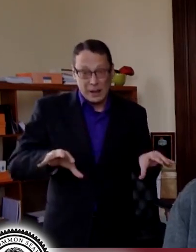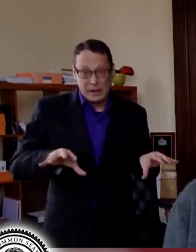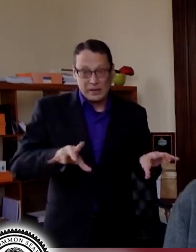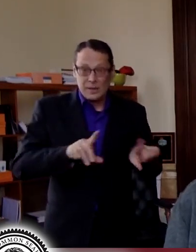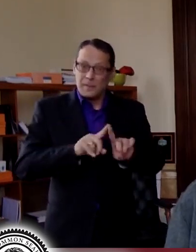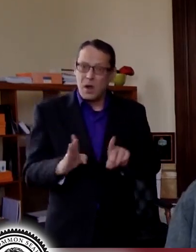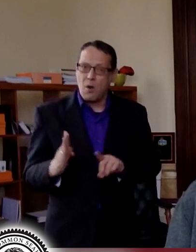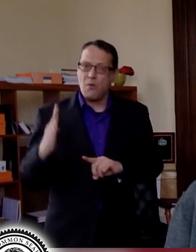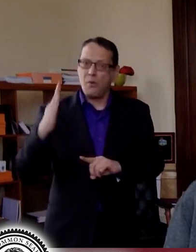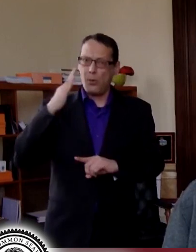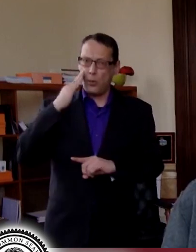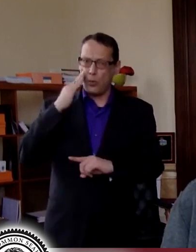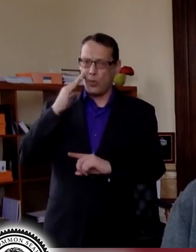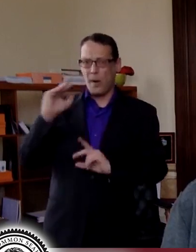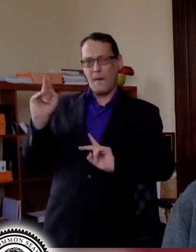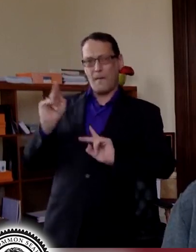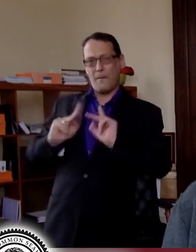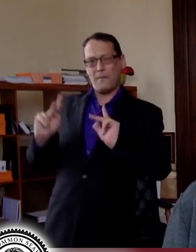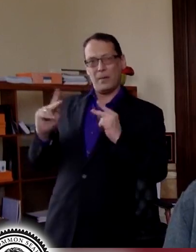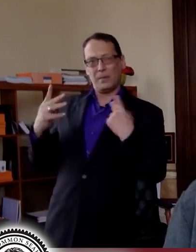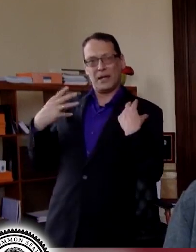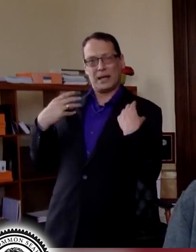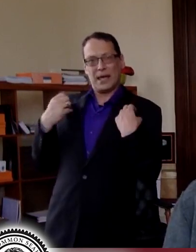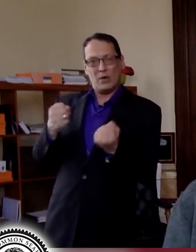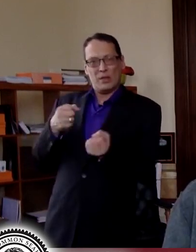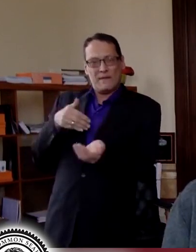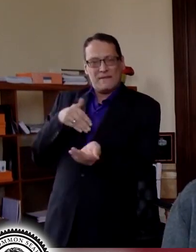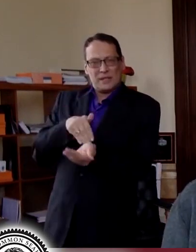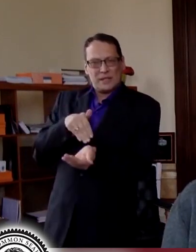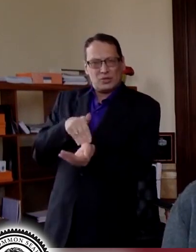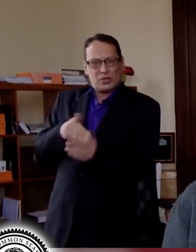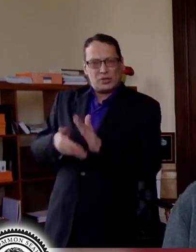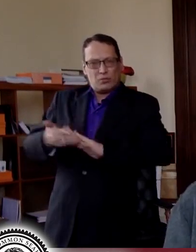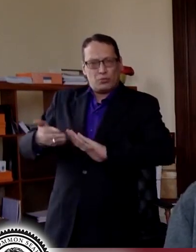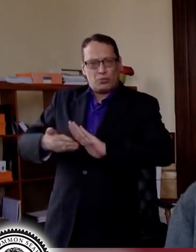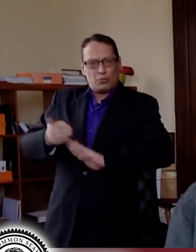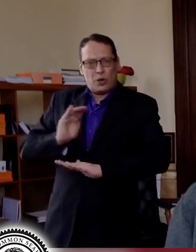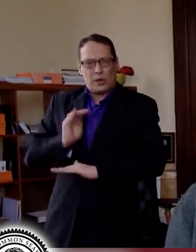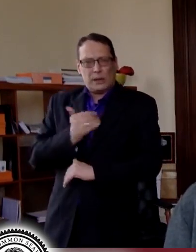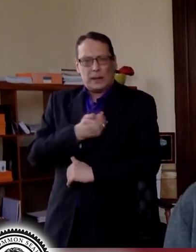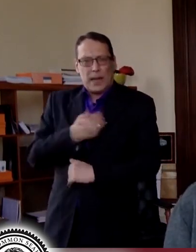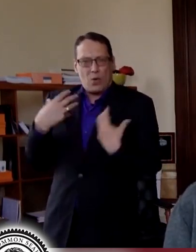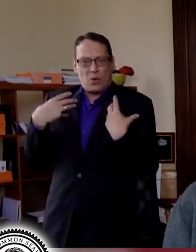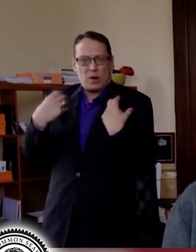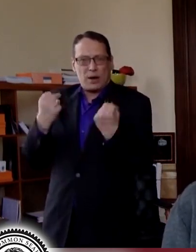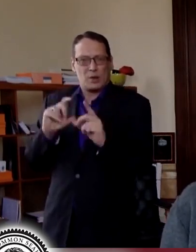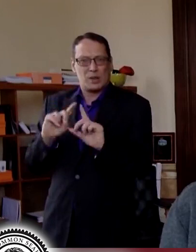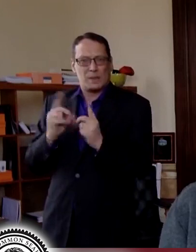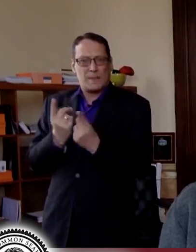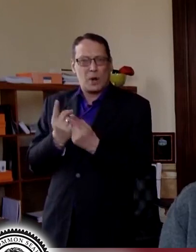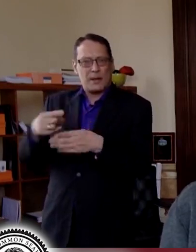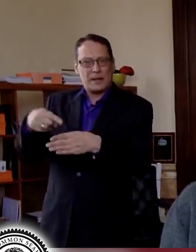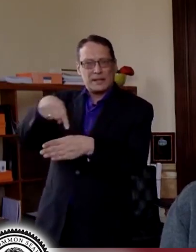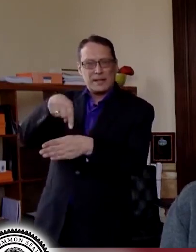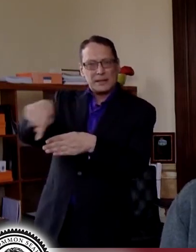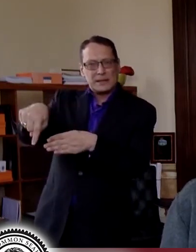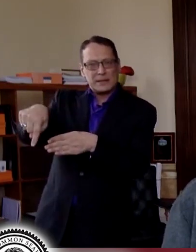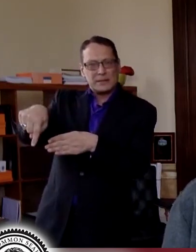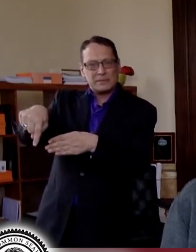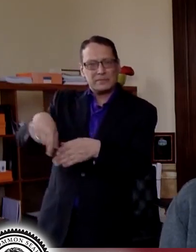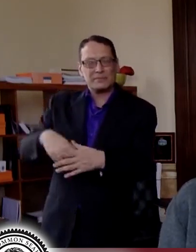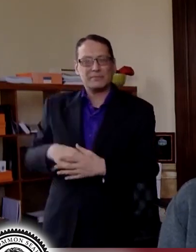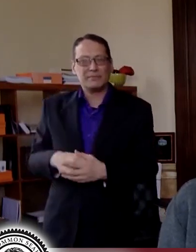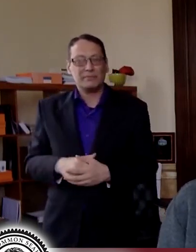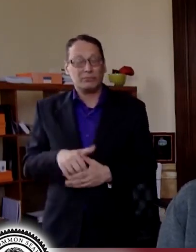a public health physician to run our health department and specialize in this. So that